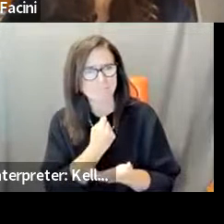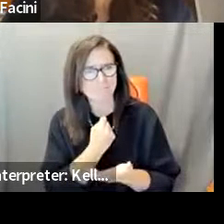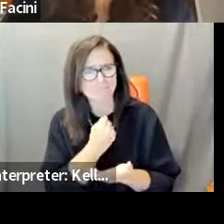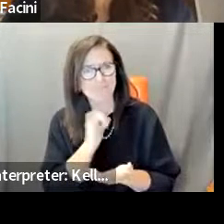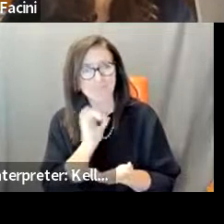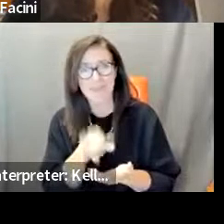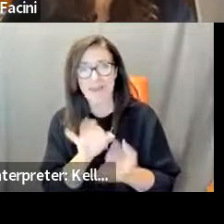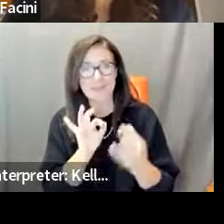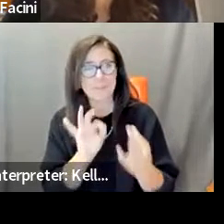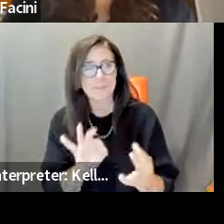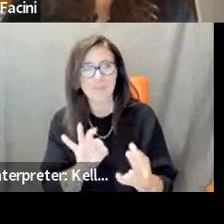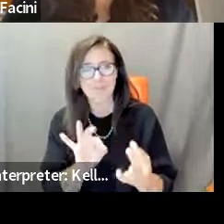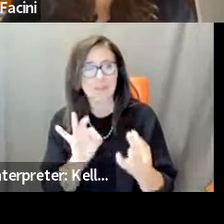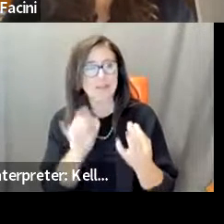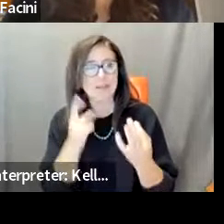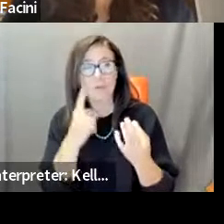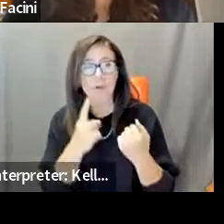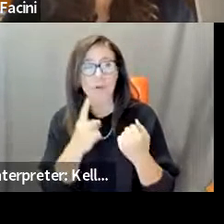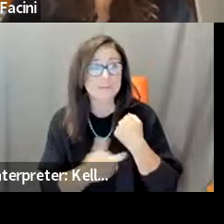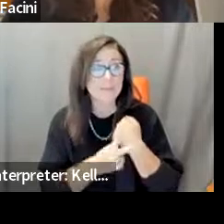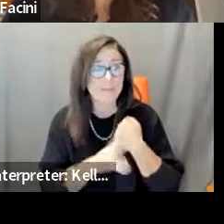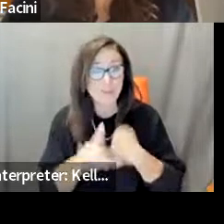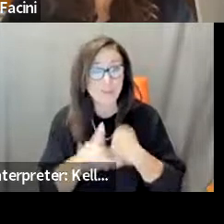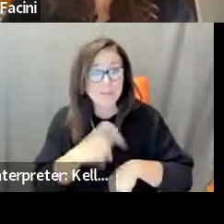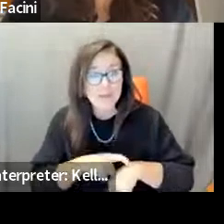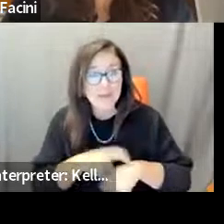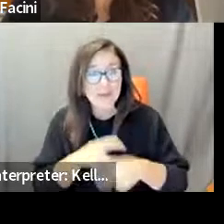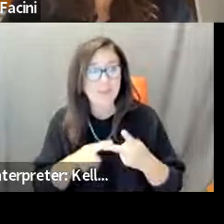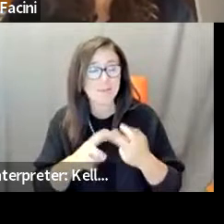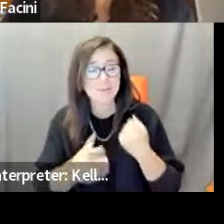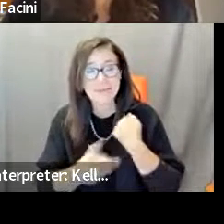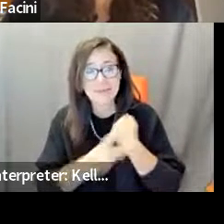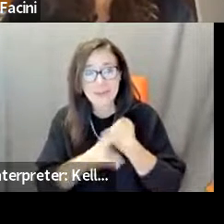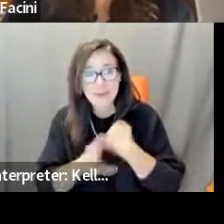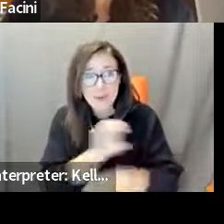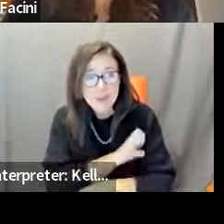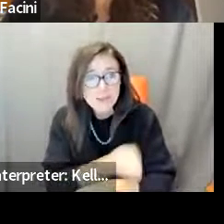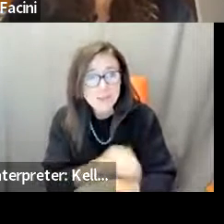save time, energy, money, all of that. Yeah.